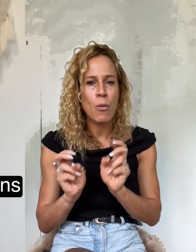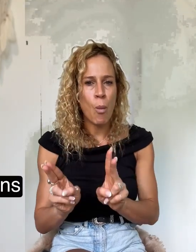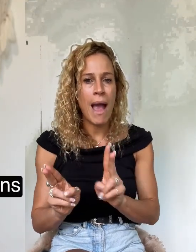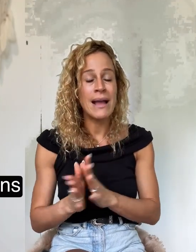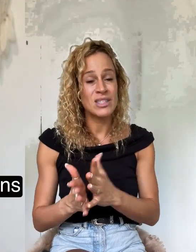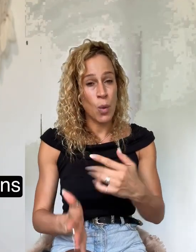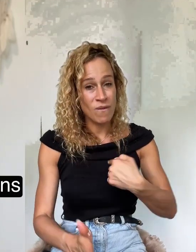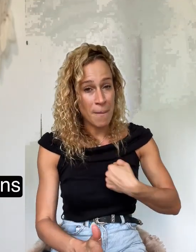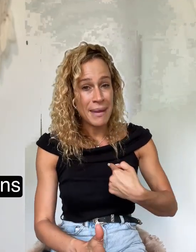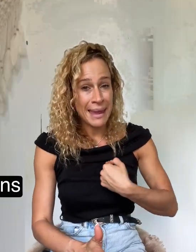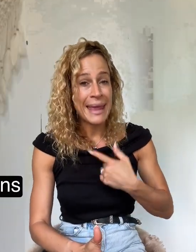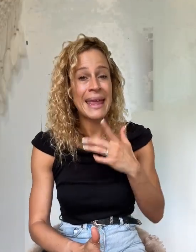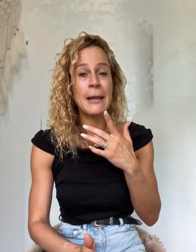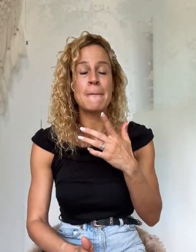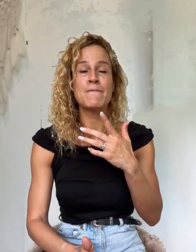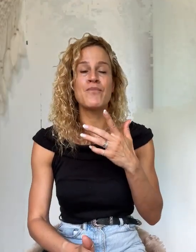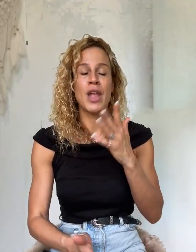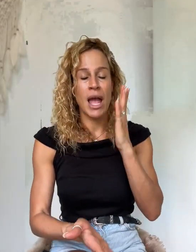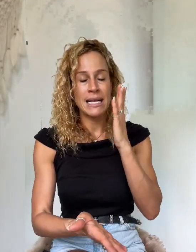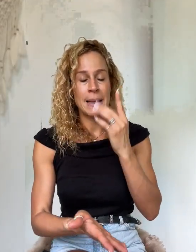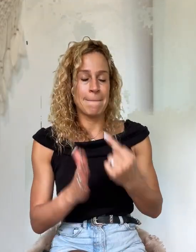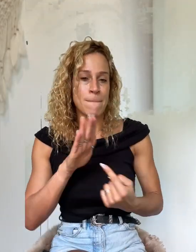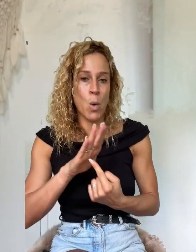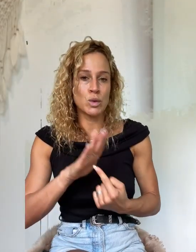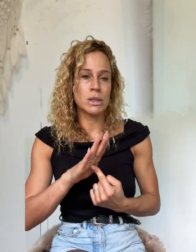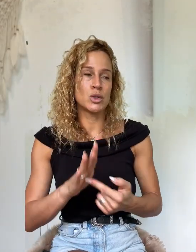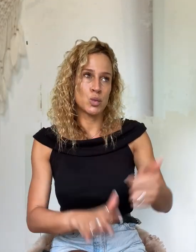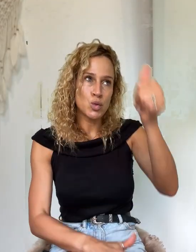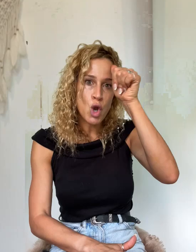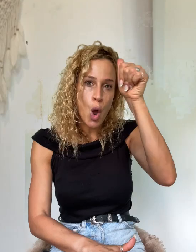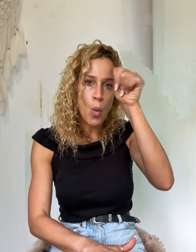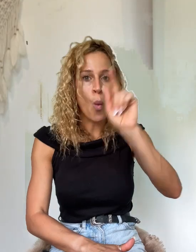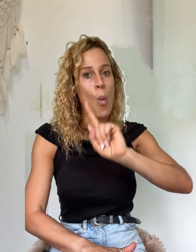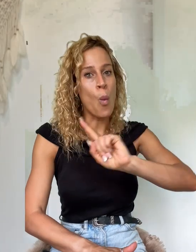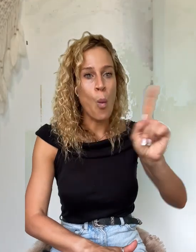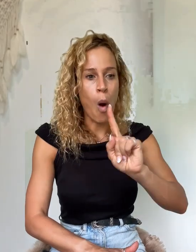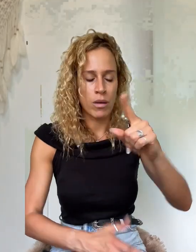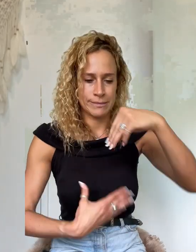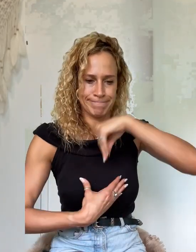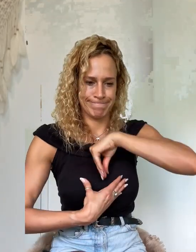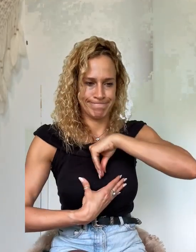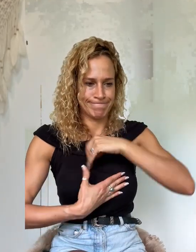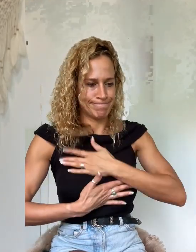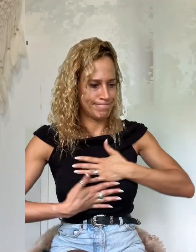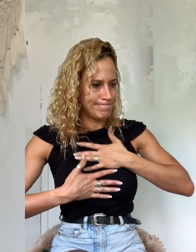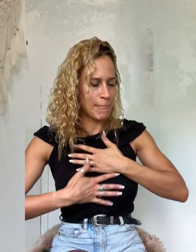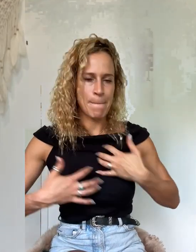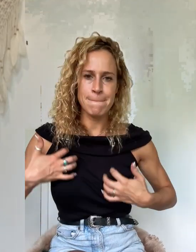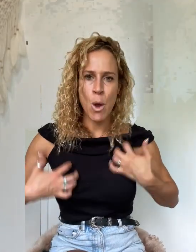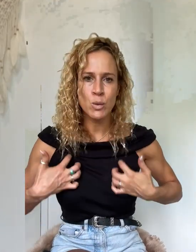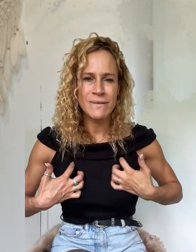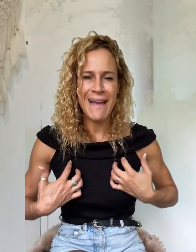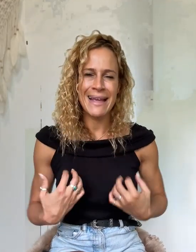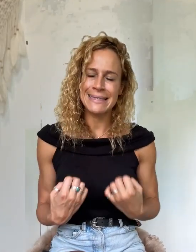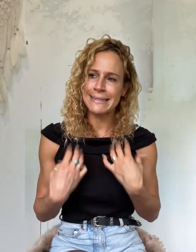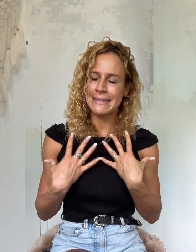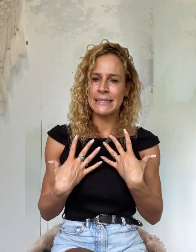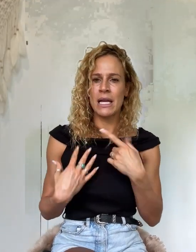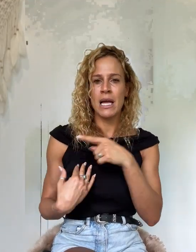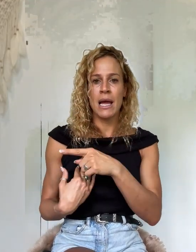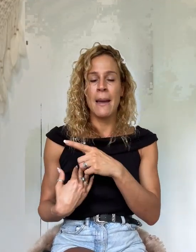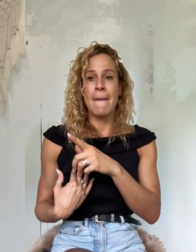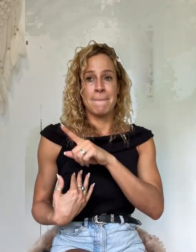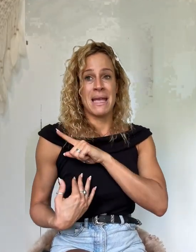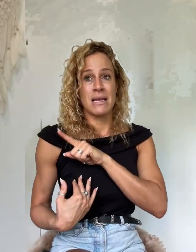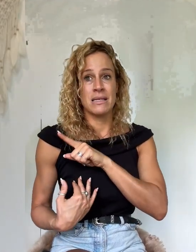definitely acknowledged in my decisions. Yeah, I think acknowledging what motivates us to do things that are gonna